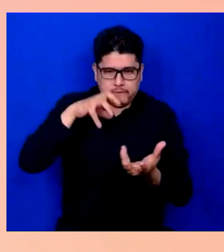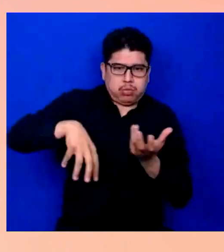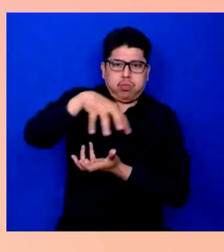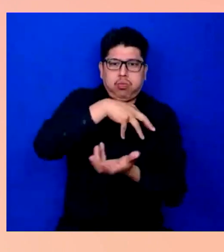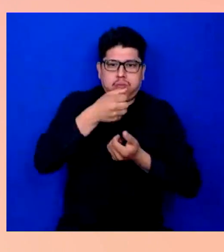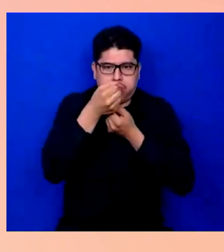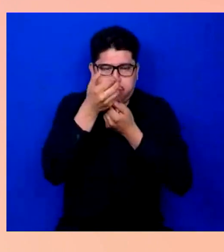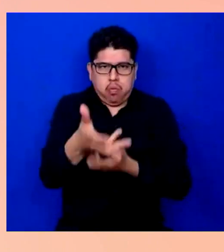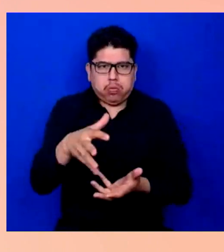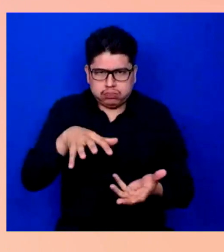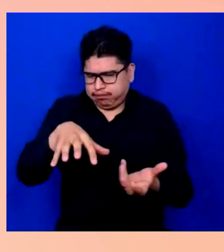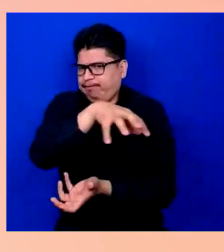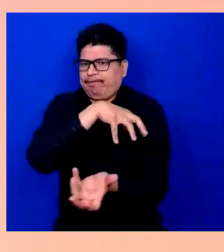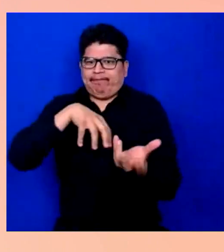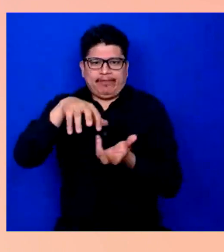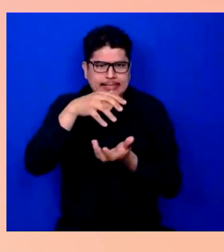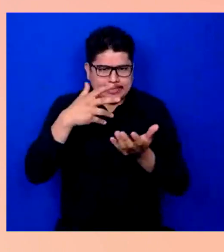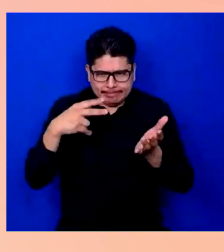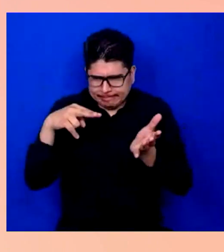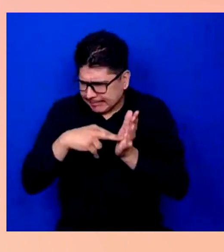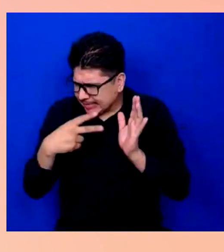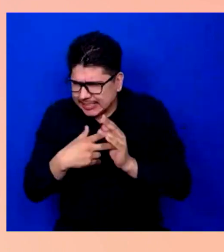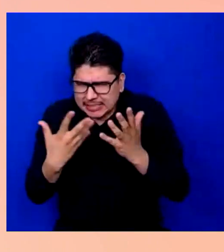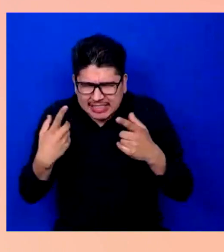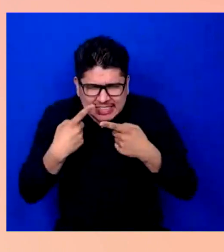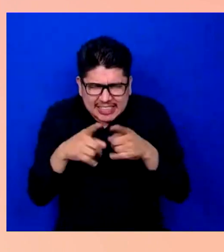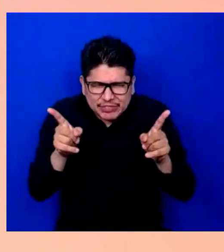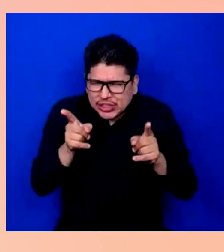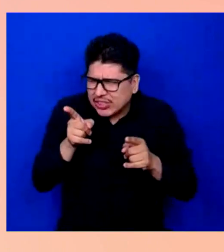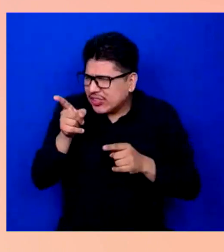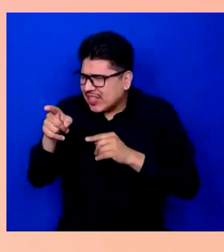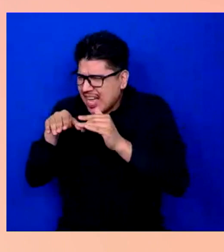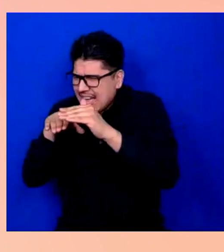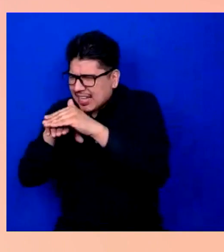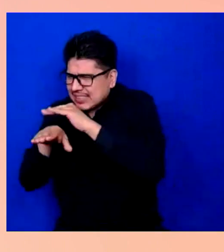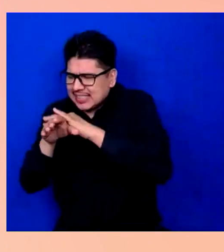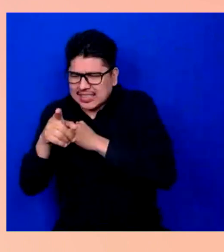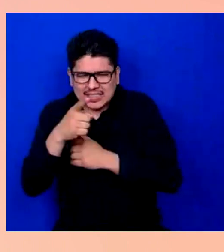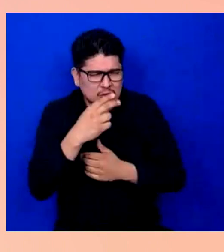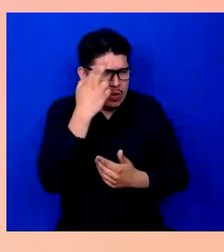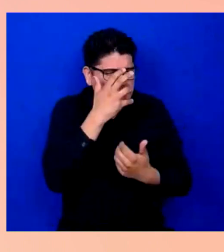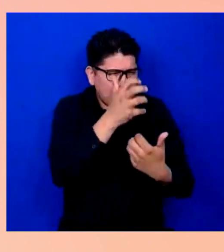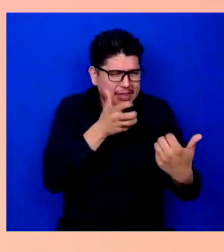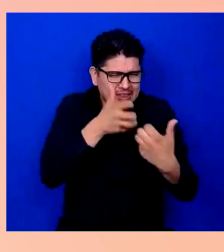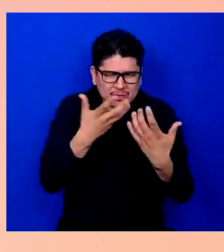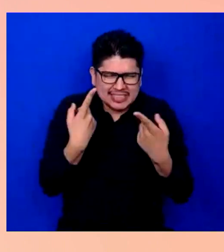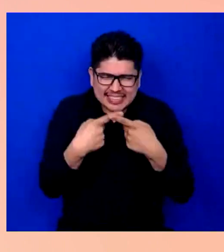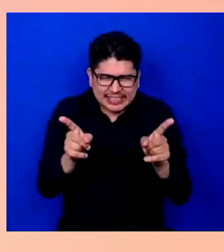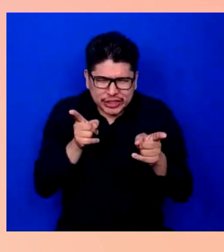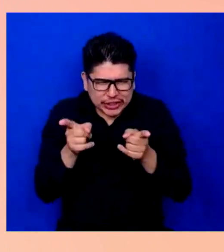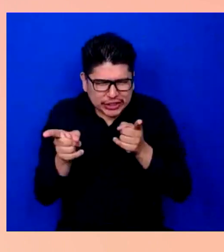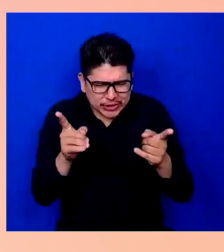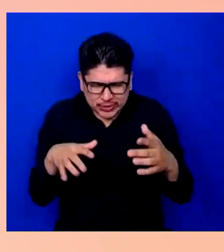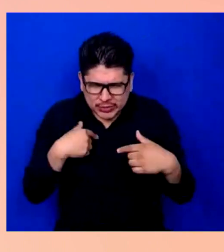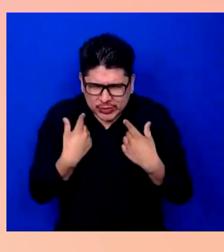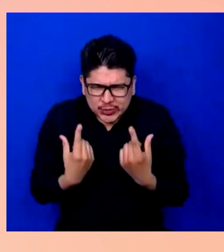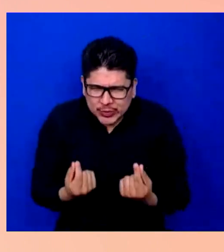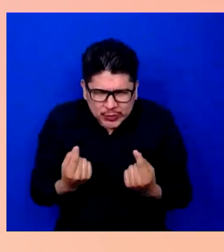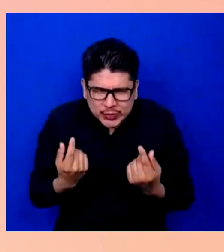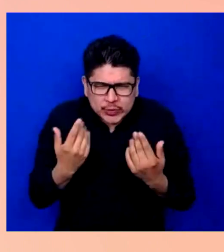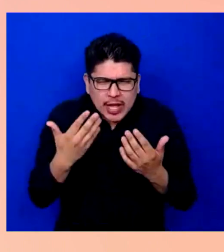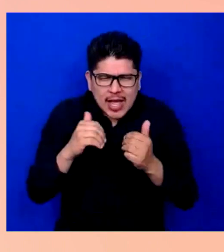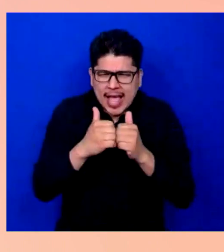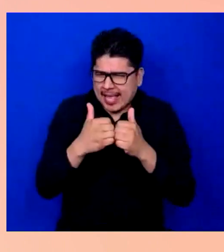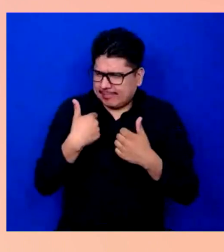what is the difference between accessibility and reasonable accommodation, what should I do before having an employee with